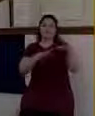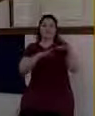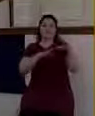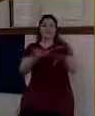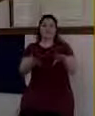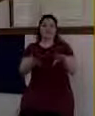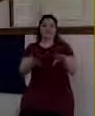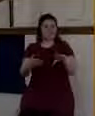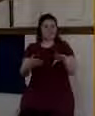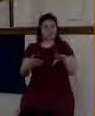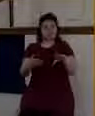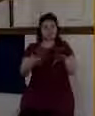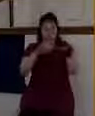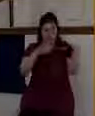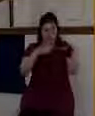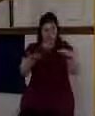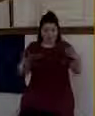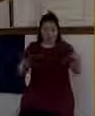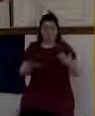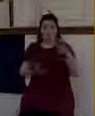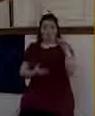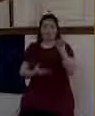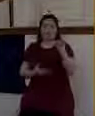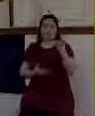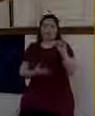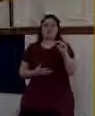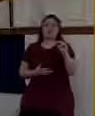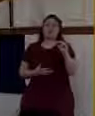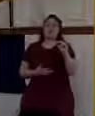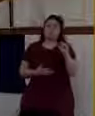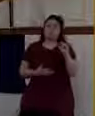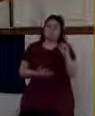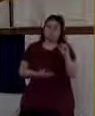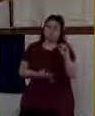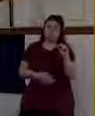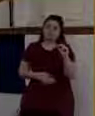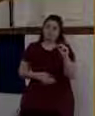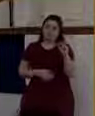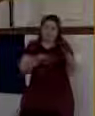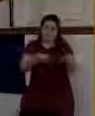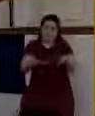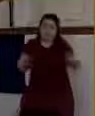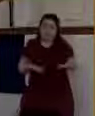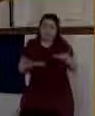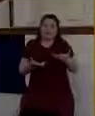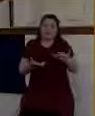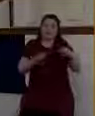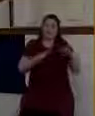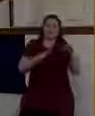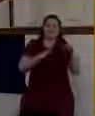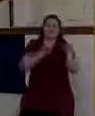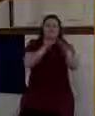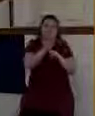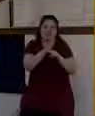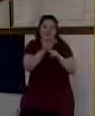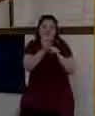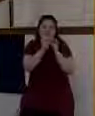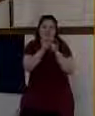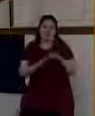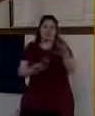buried with your fathers in the sepulcher of your fathers, which was customary in that day. Every family had a